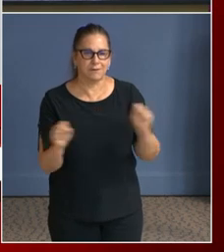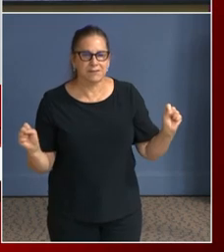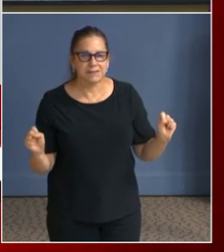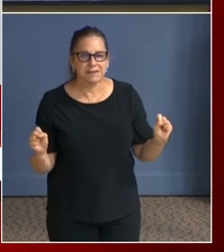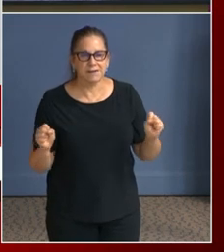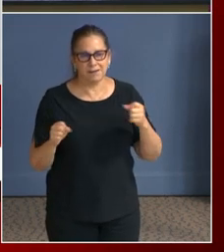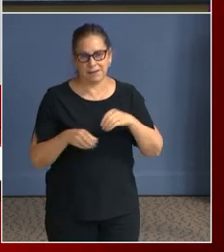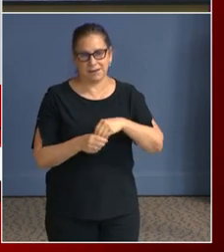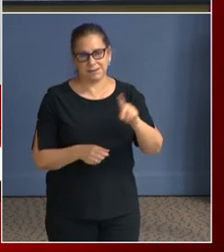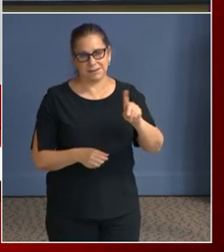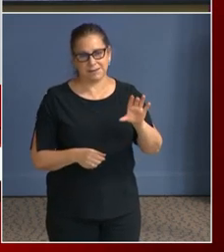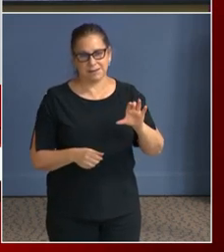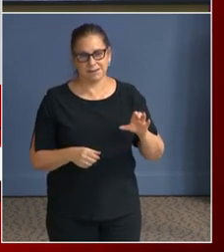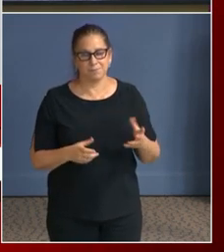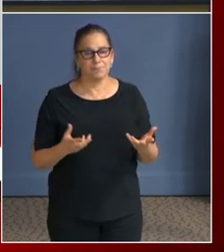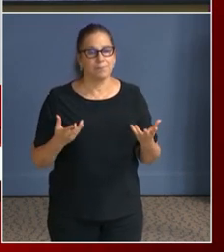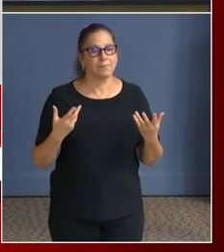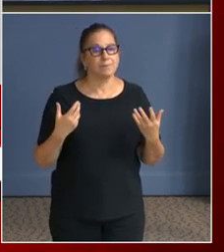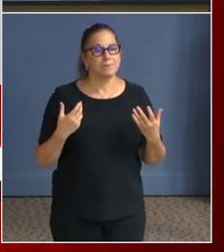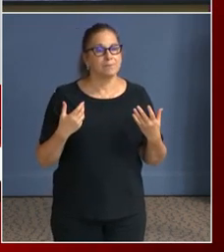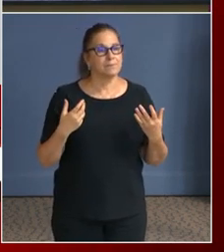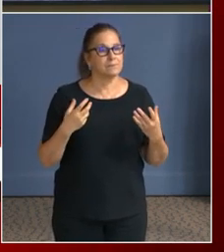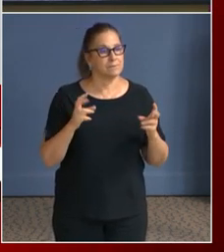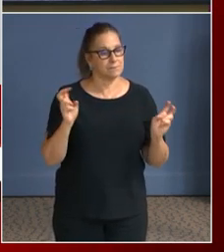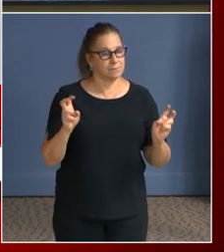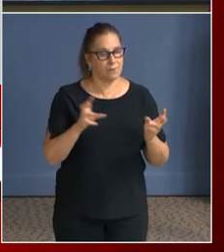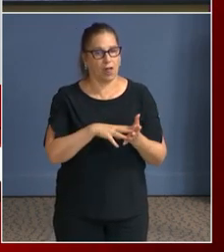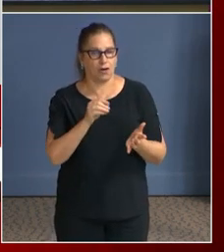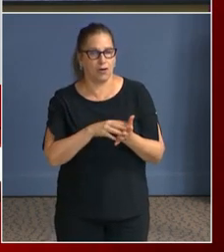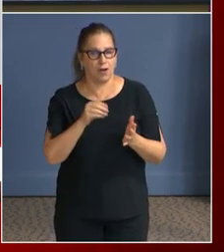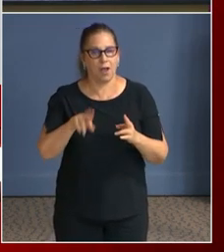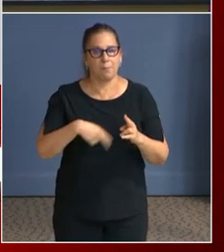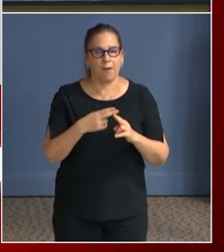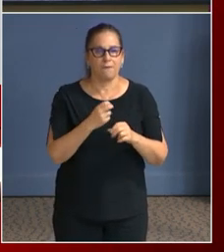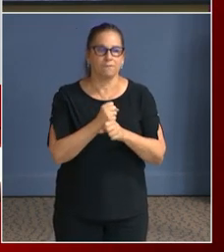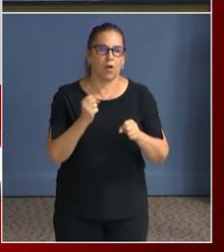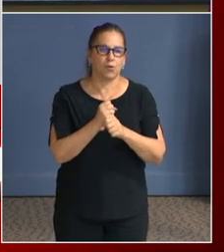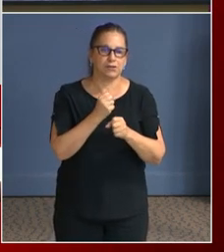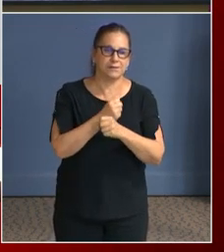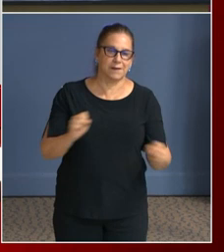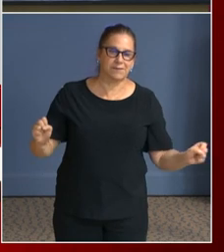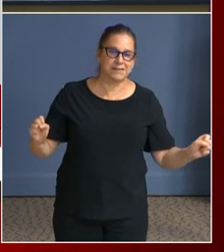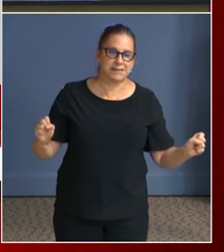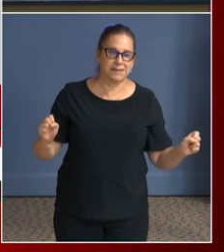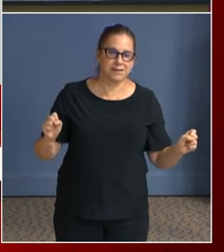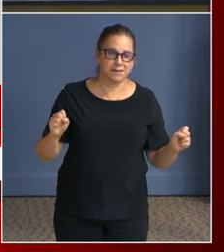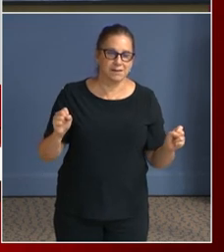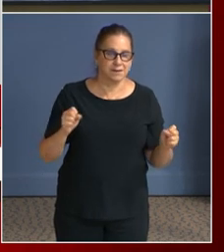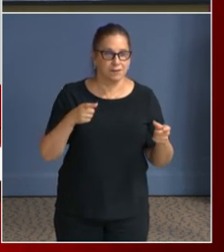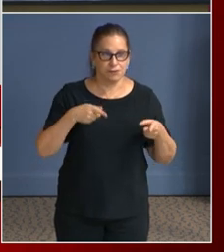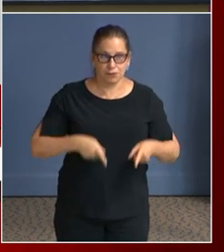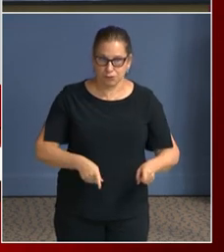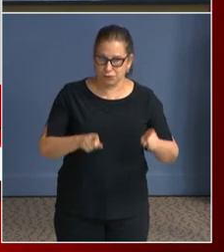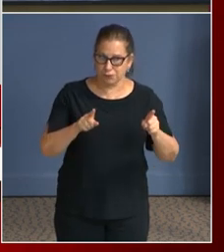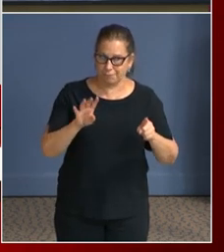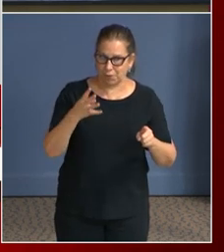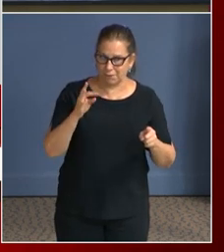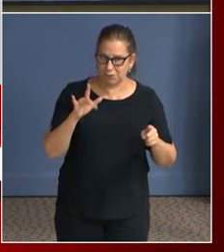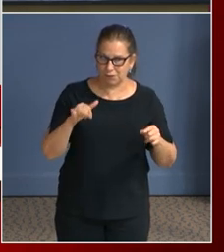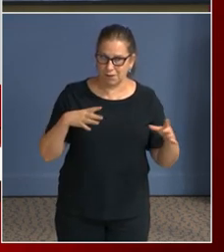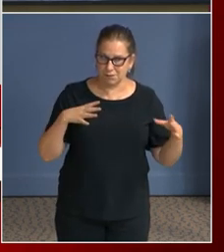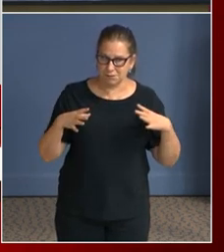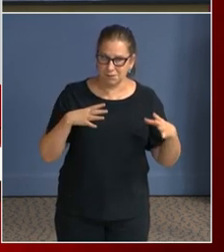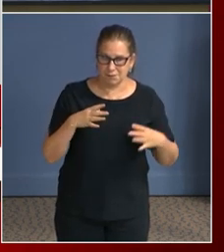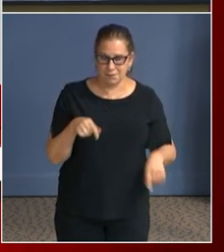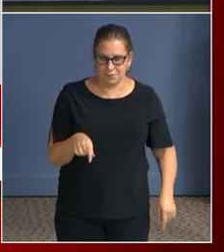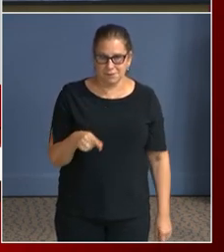about fireworks safety. The Go teams will continue to go out throughout the holiday, and on Friday and Saturday,